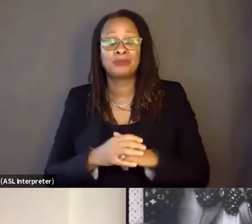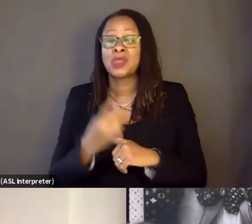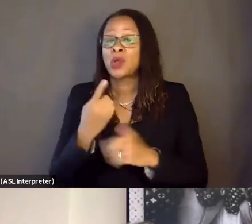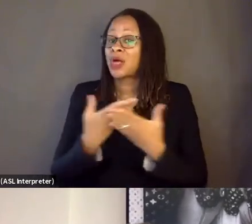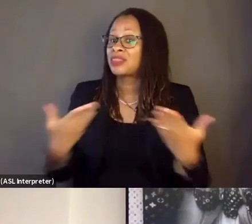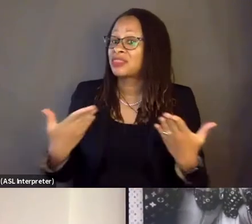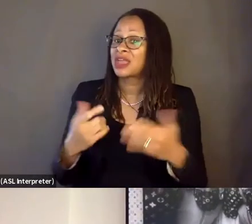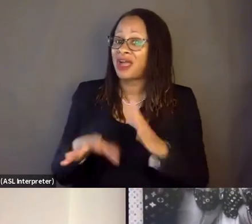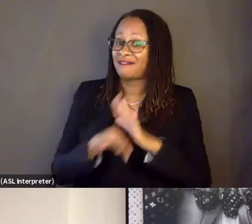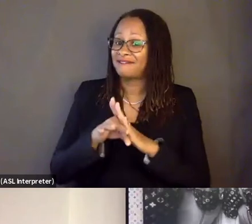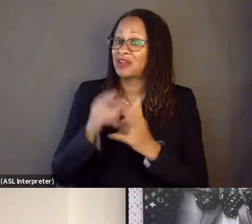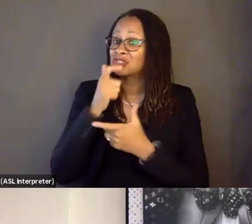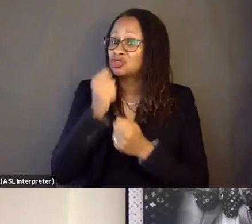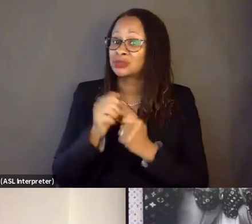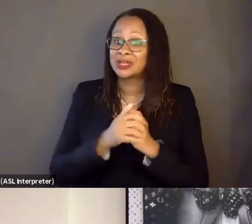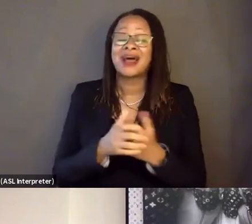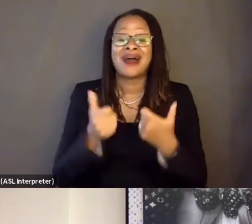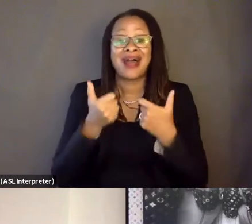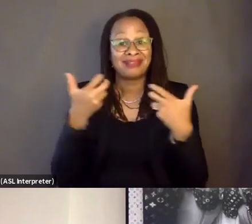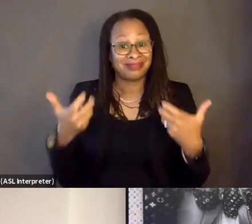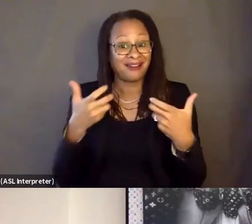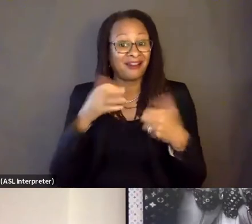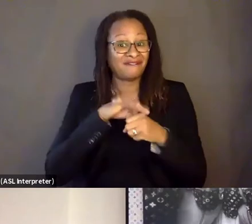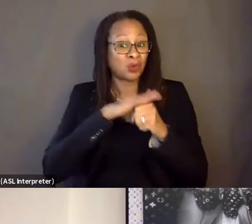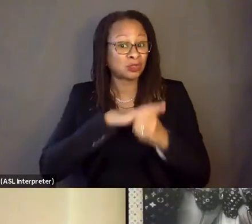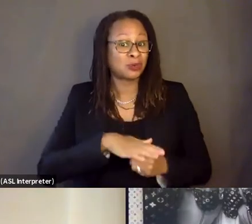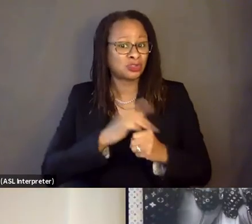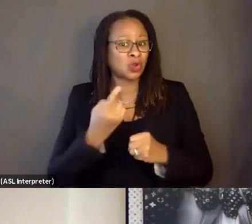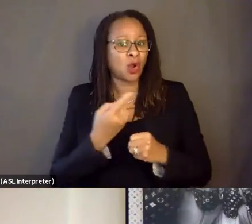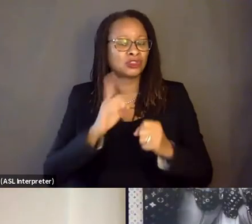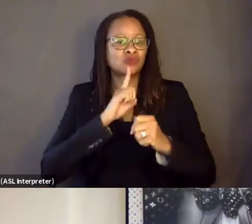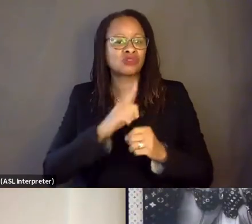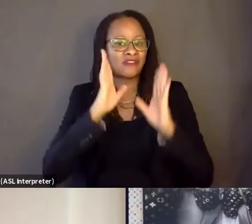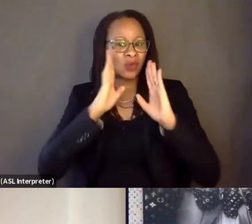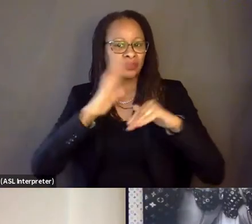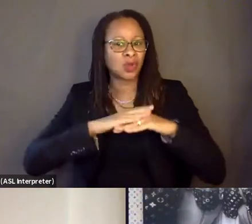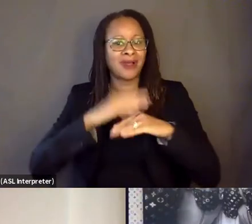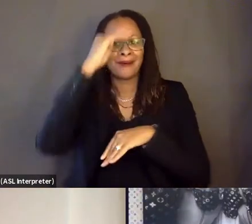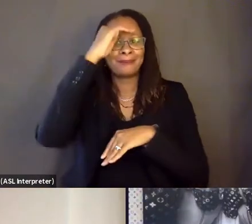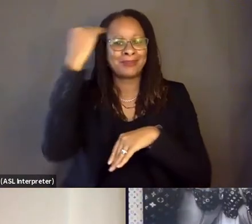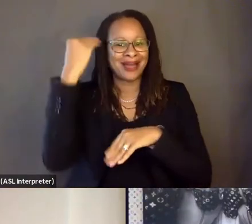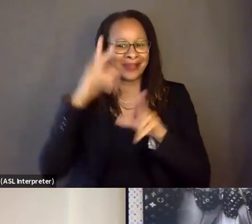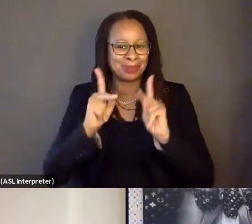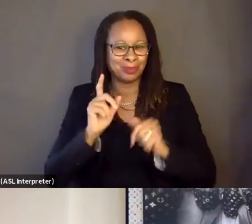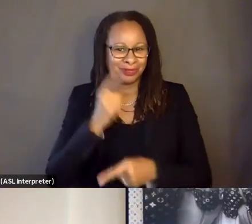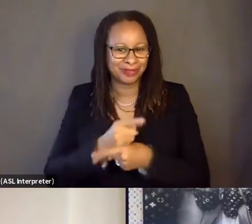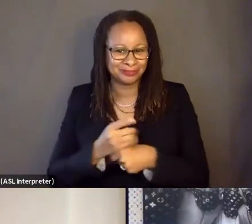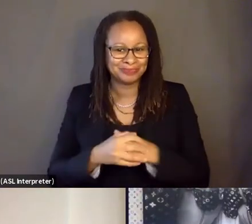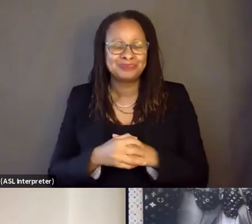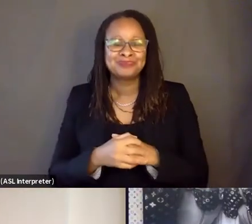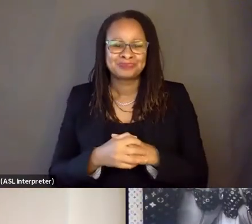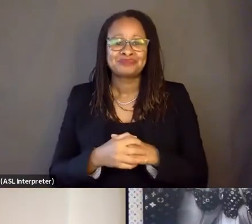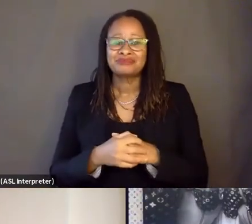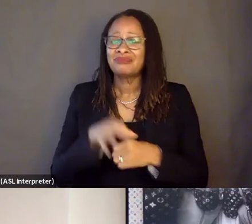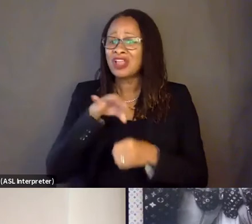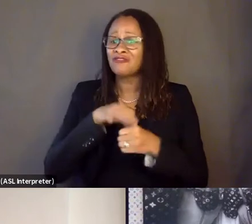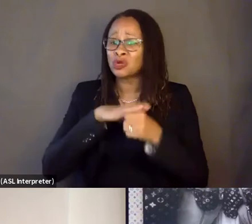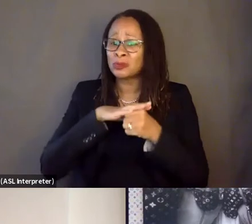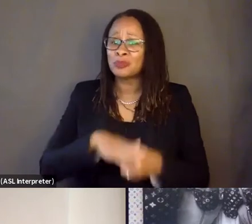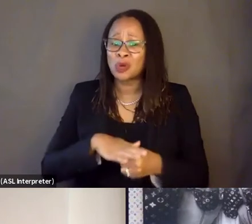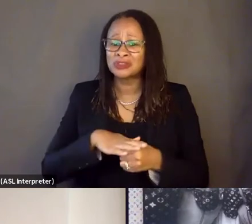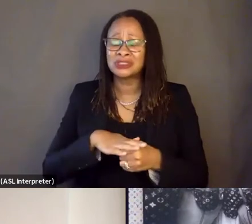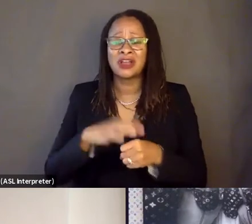a lot of the voter suppression has always really focused on Black people, right? Like, there was a voter suppression